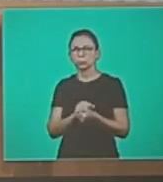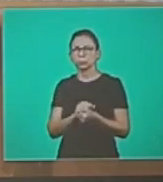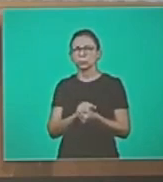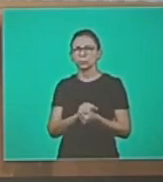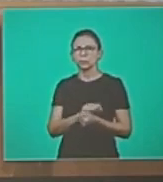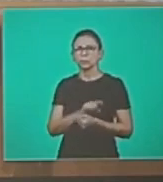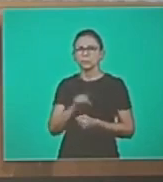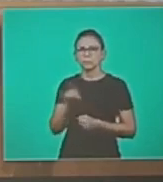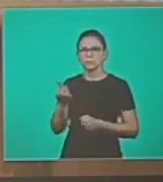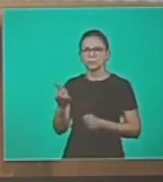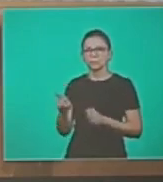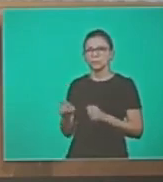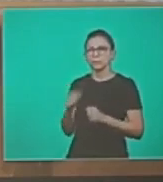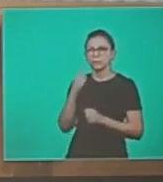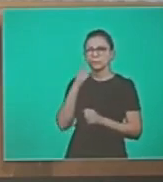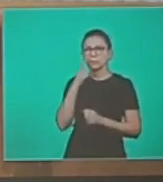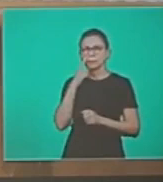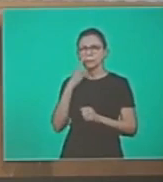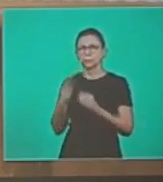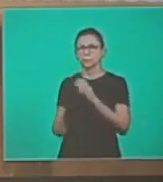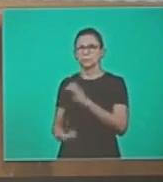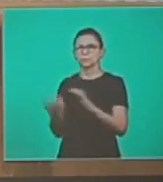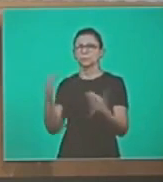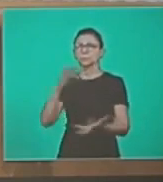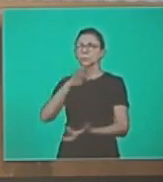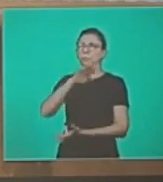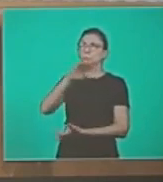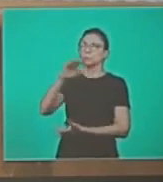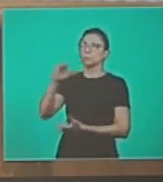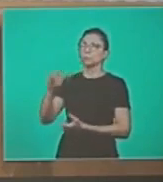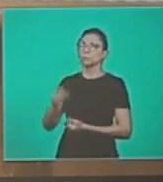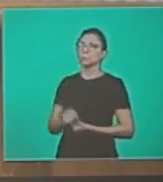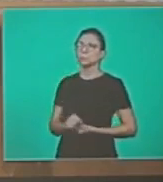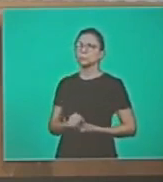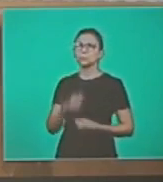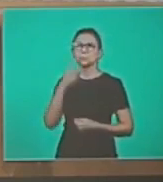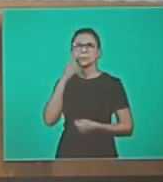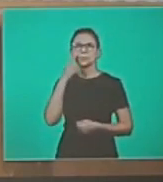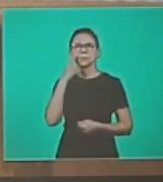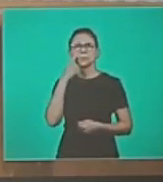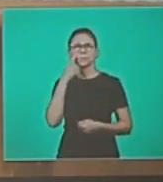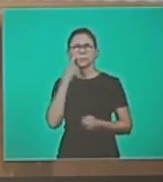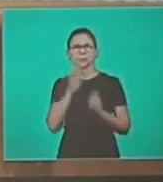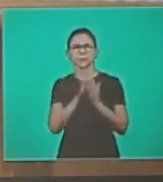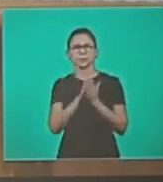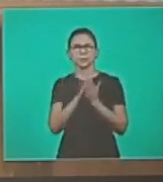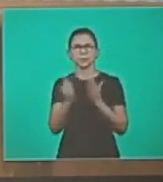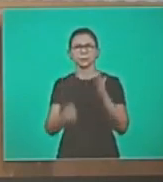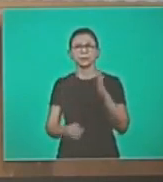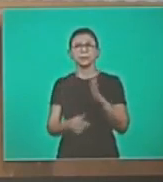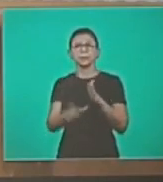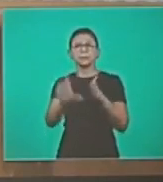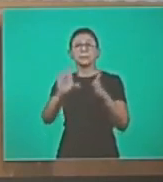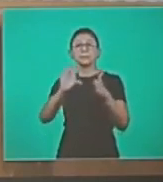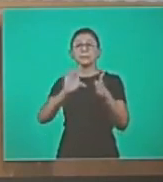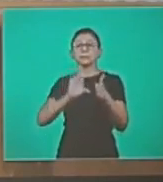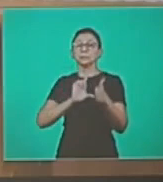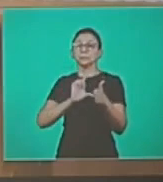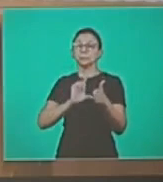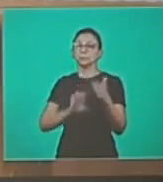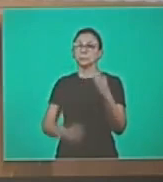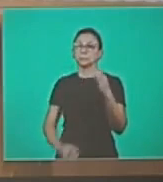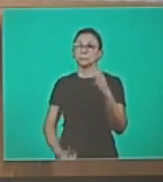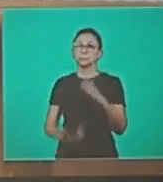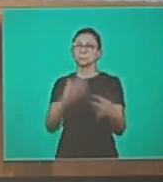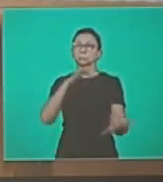that how the world was created, was formed, before the world being